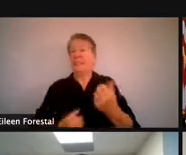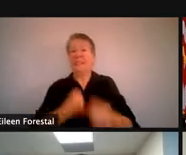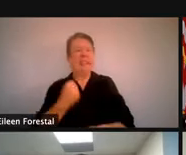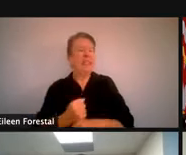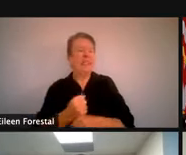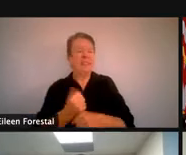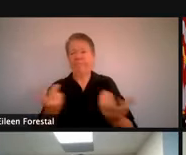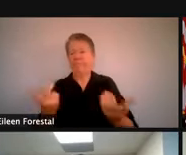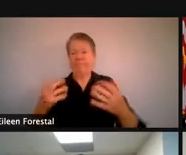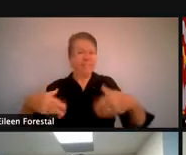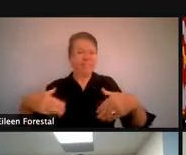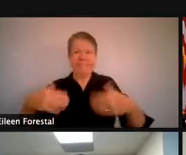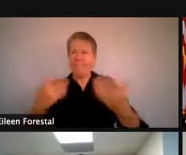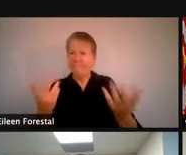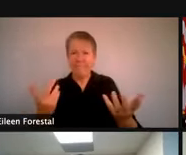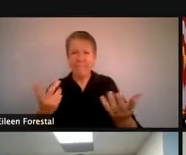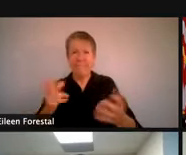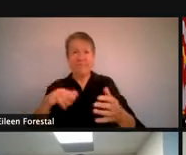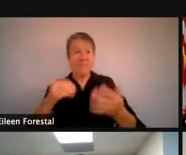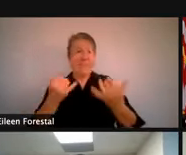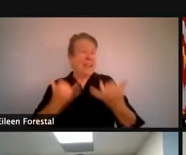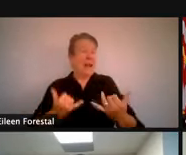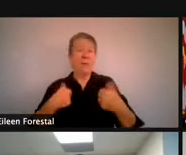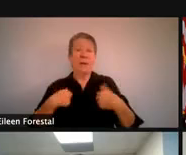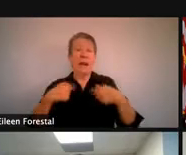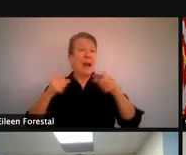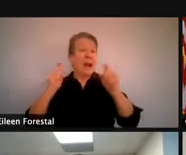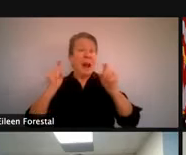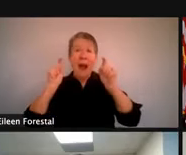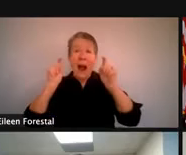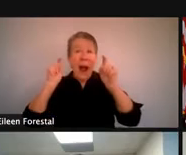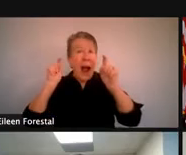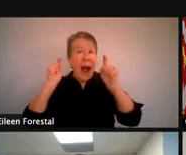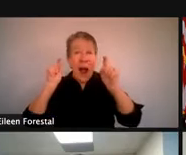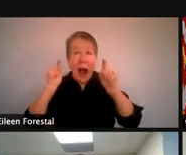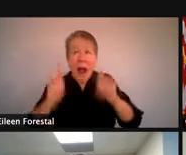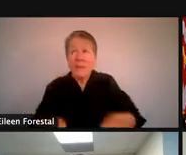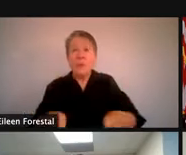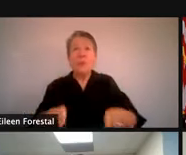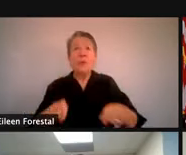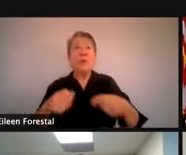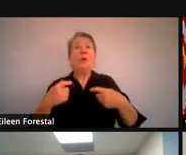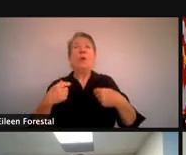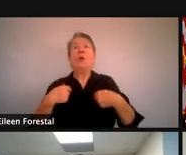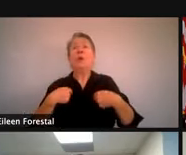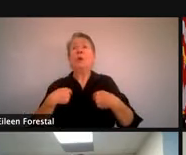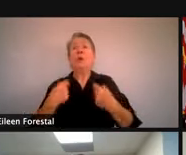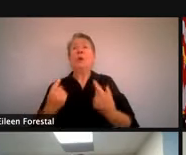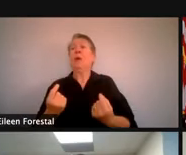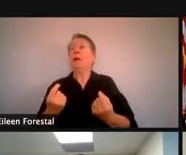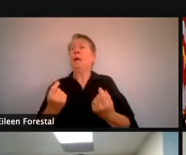gotta, the weapons we have at our disposal are really basic. Social